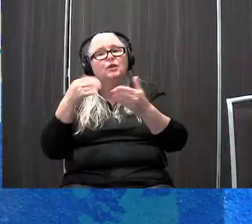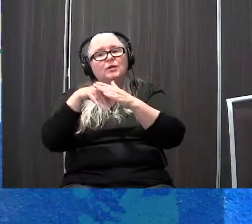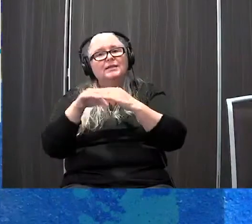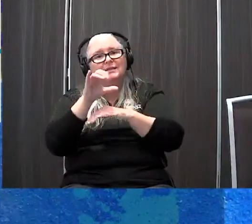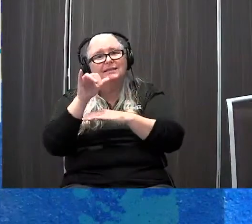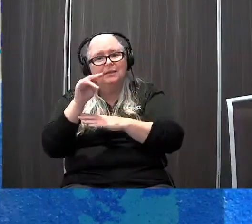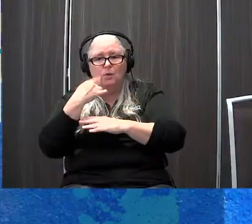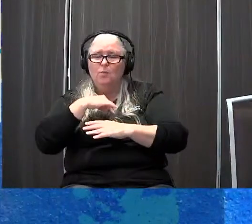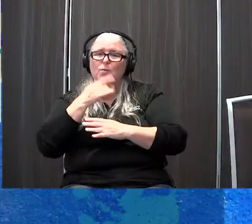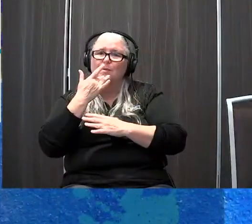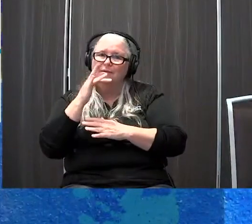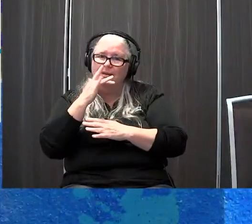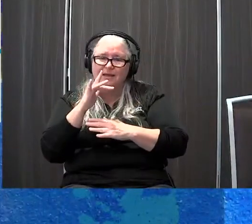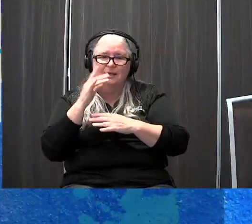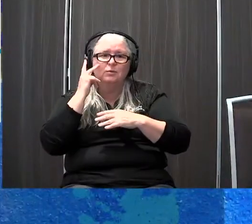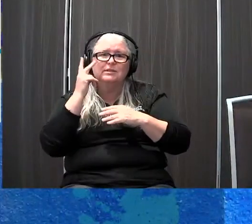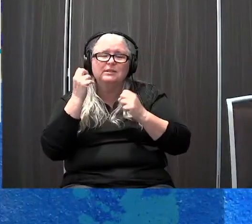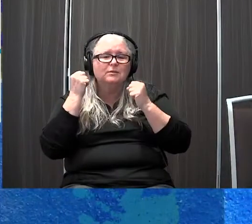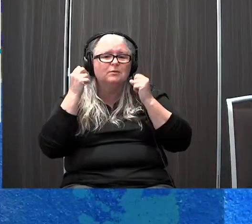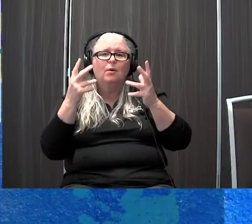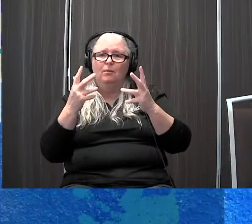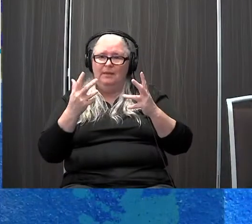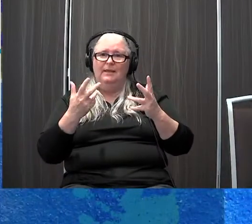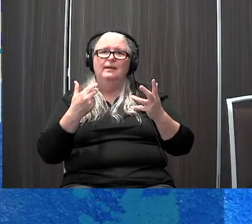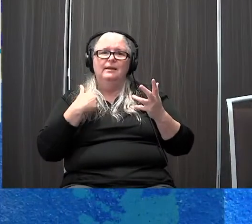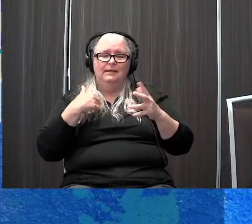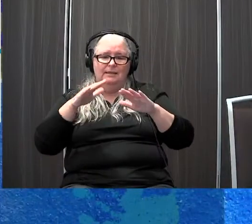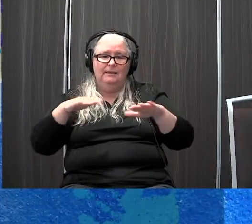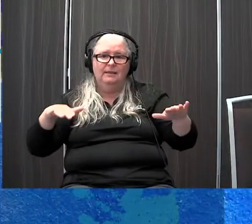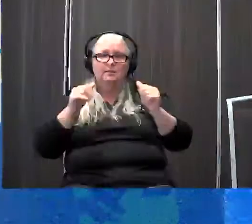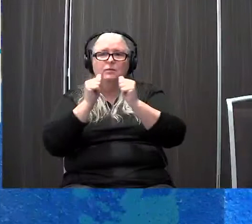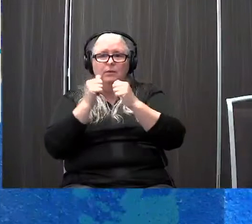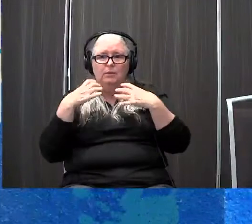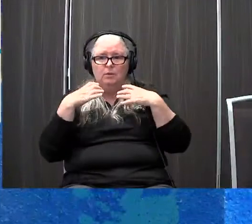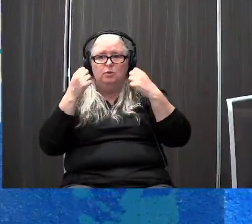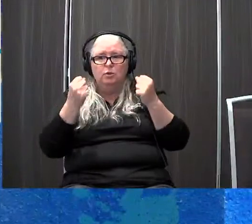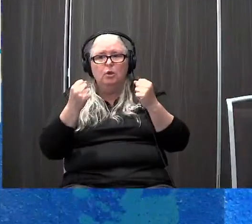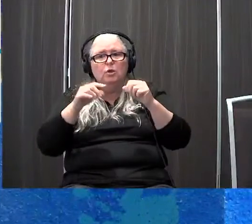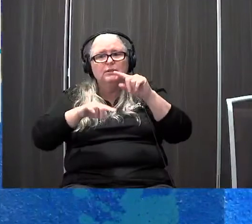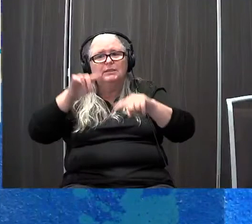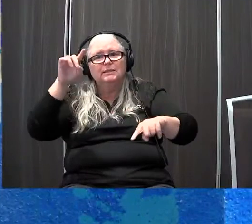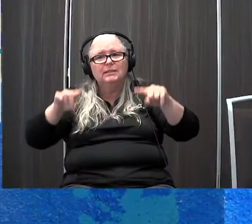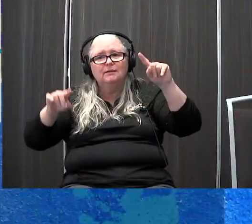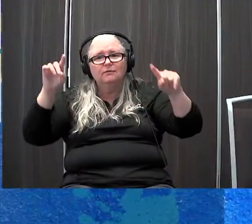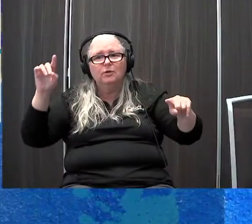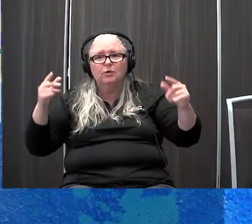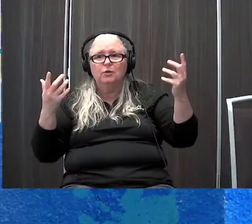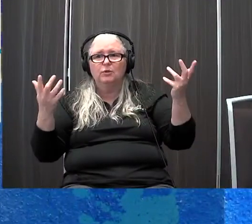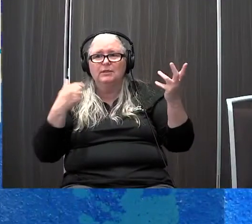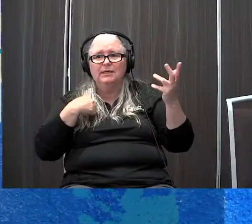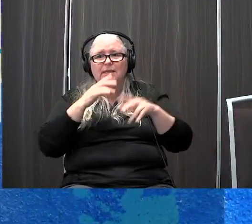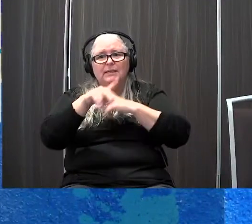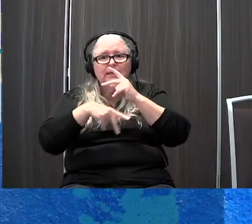charge with a very wide range of phenotypes. As Dr. Risma said, that's just the clinical picture that we